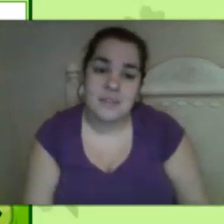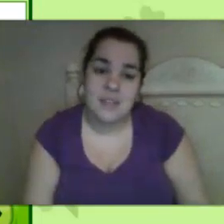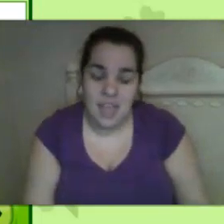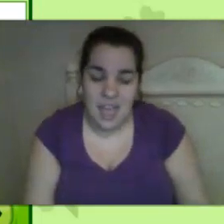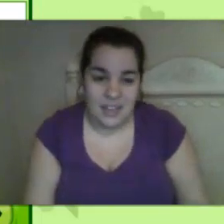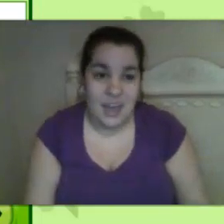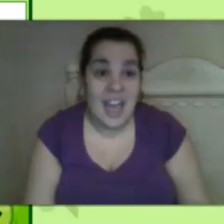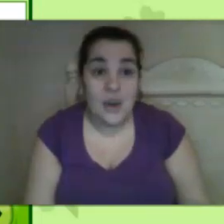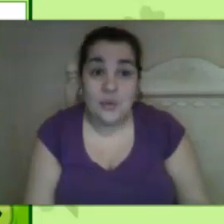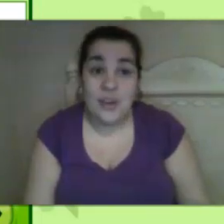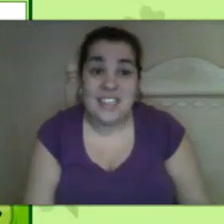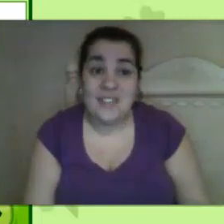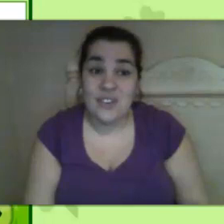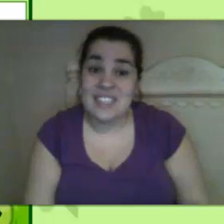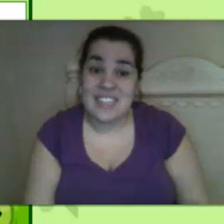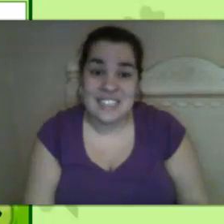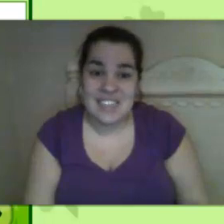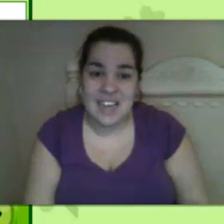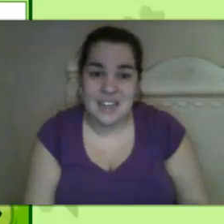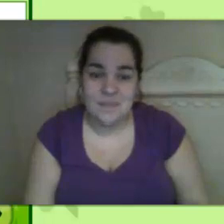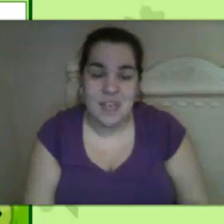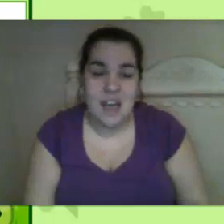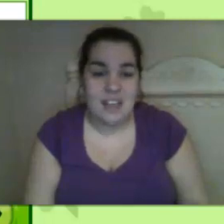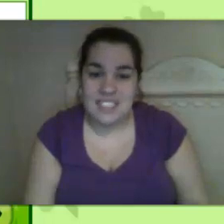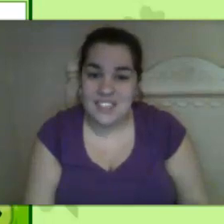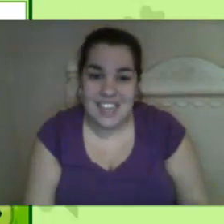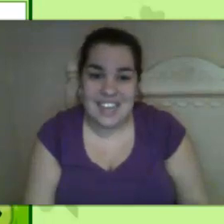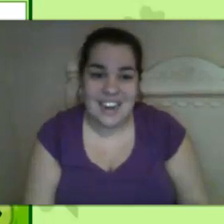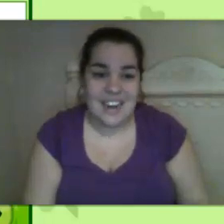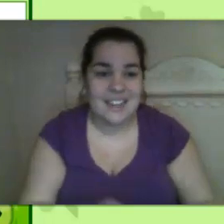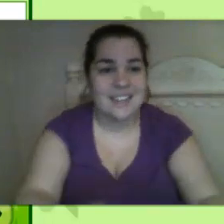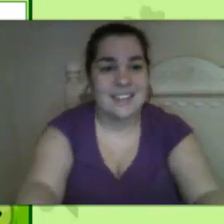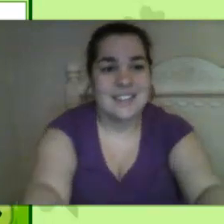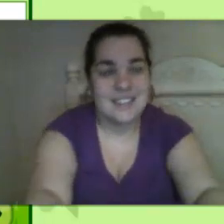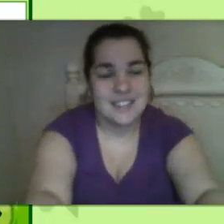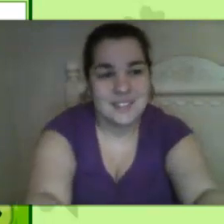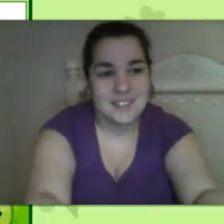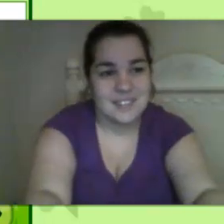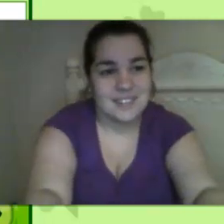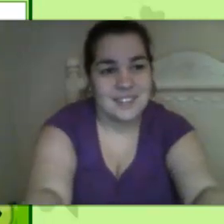Anyway, I hope you guys have a great day today. I'll see you later.